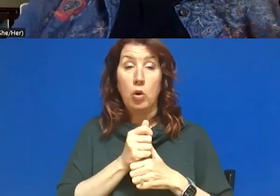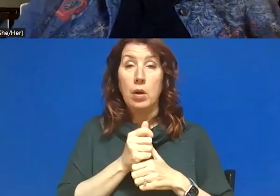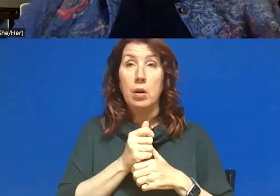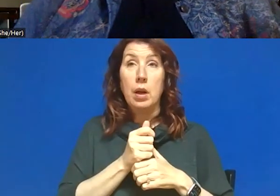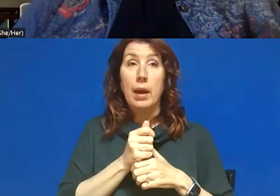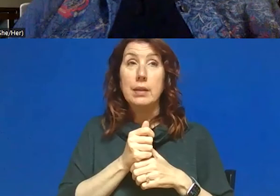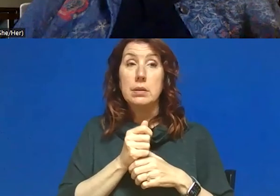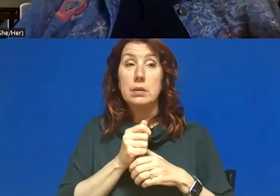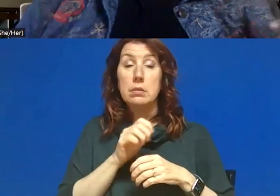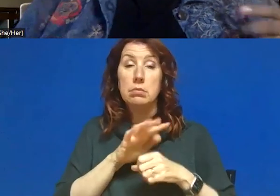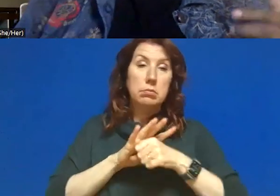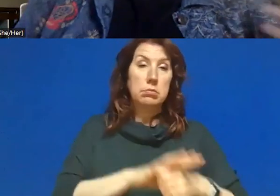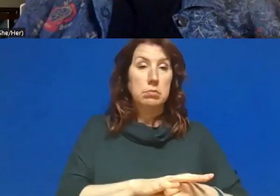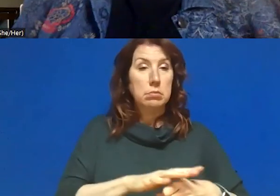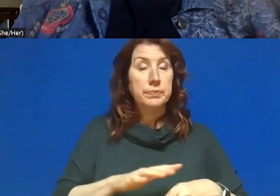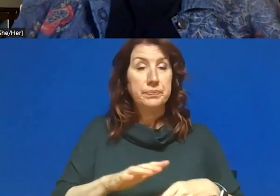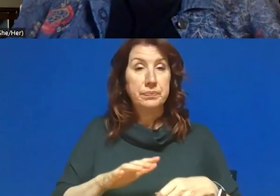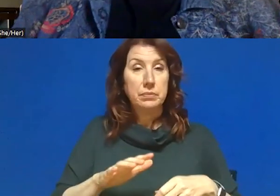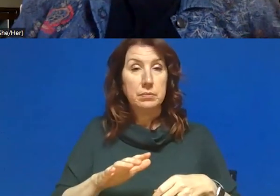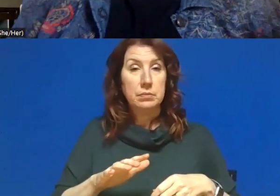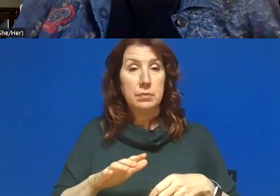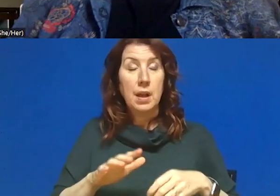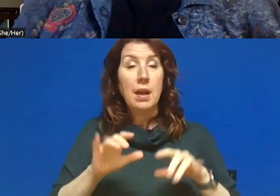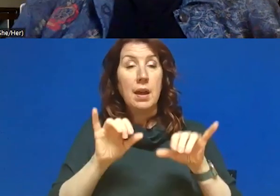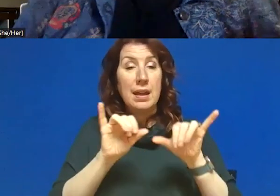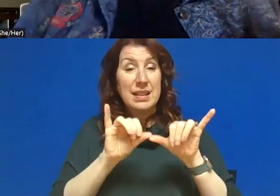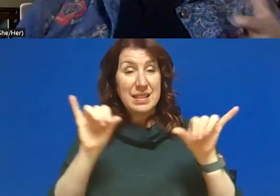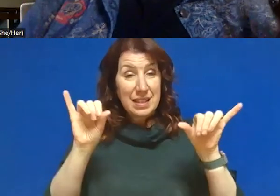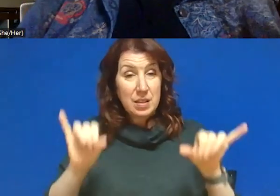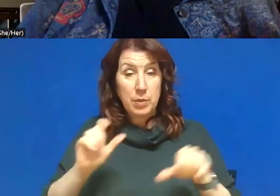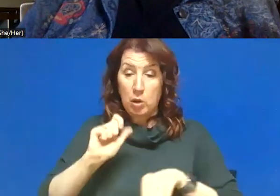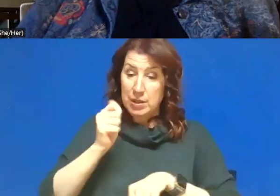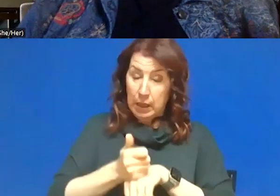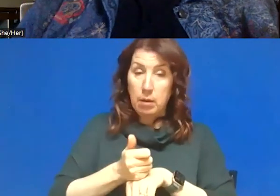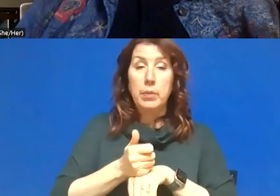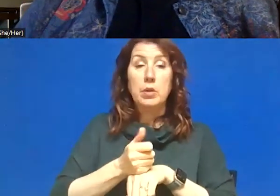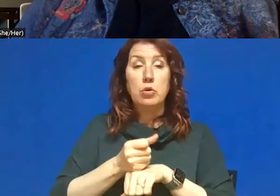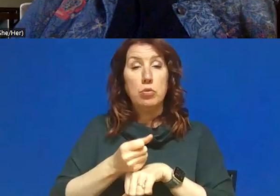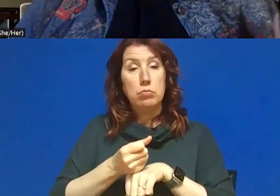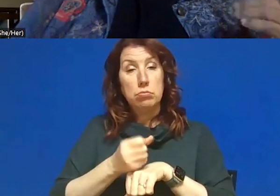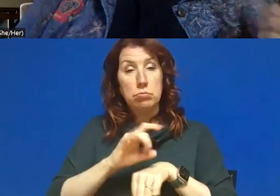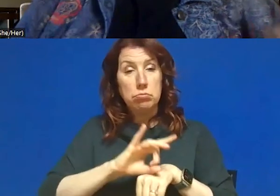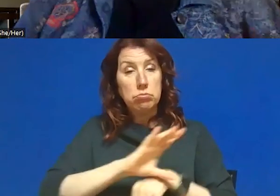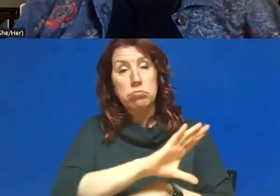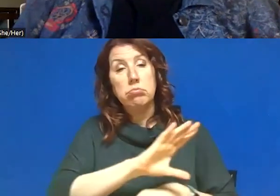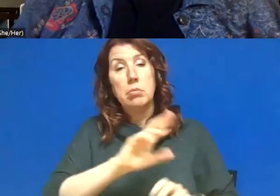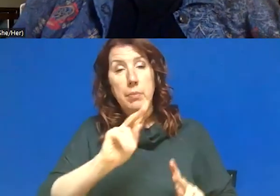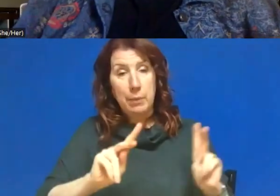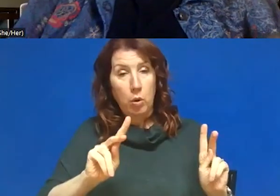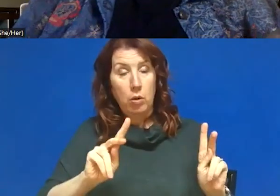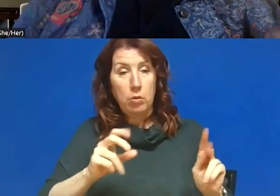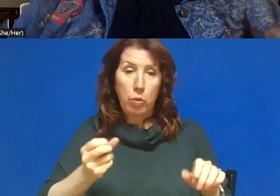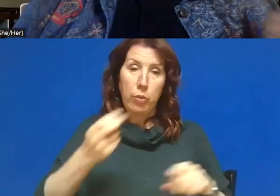Mm-hmm. Understand that systems are at play to disable and to discard of people. Two